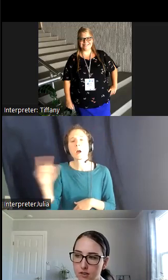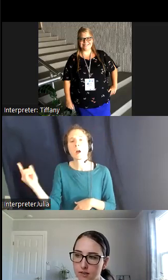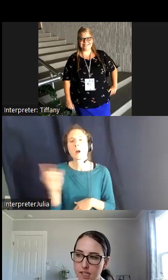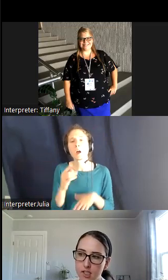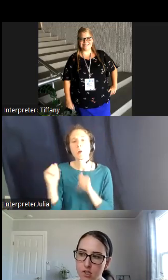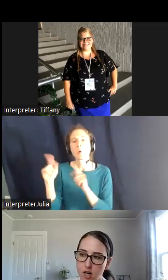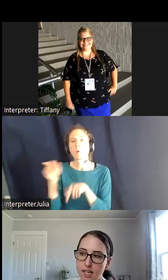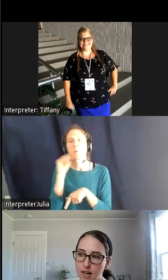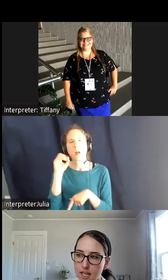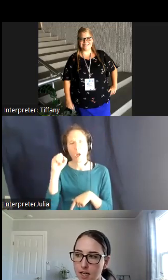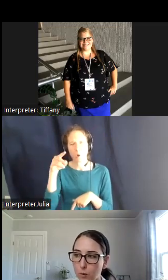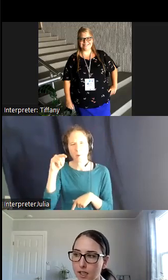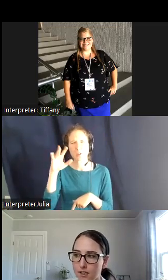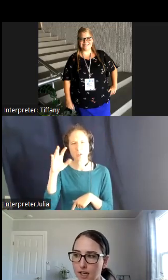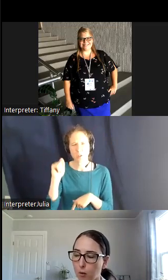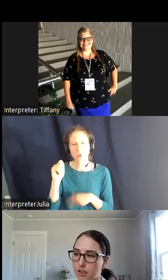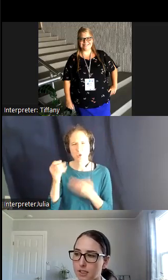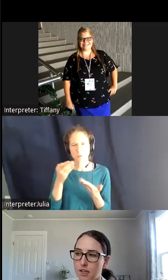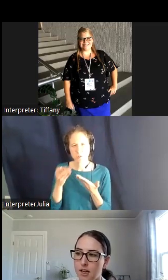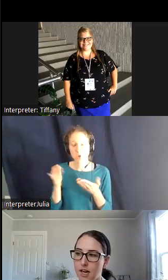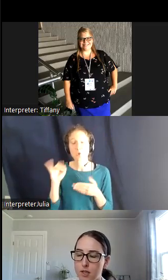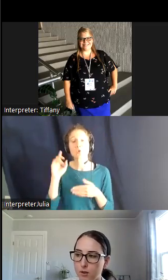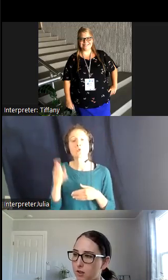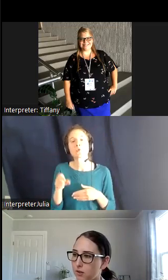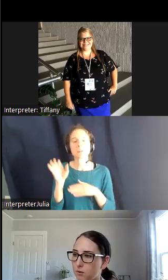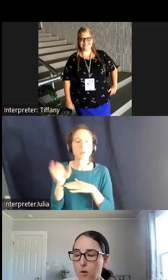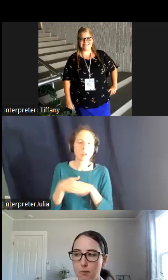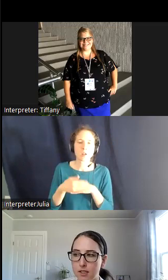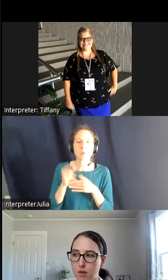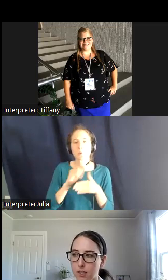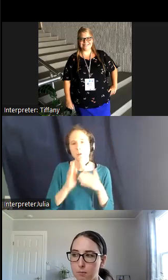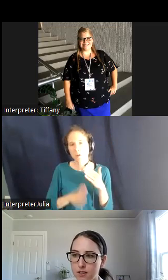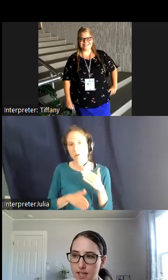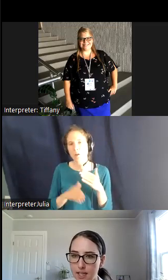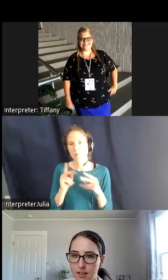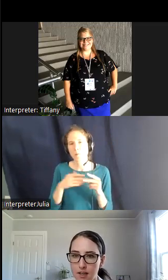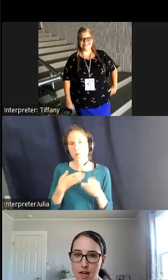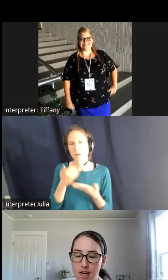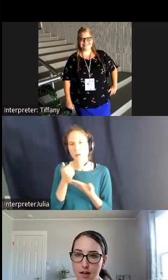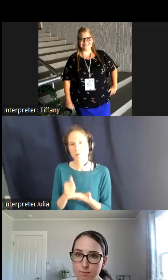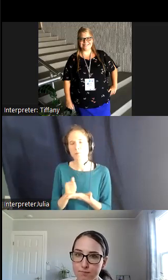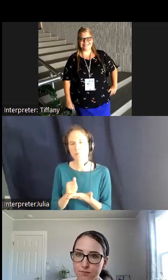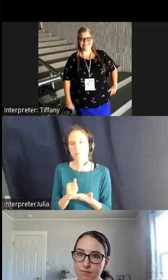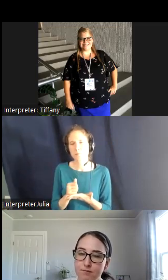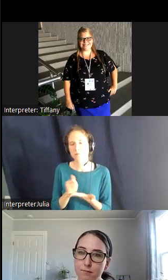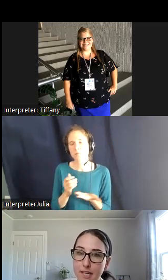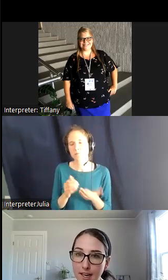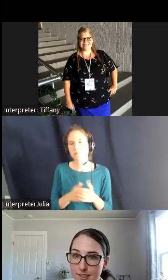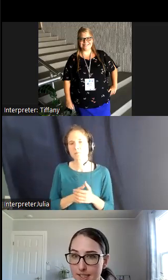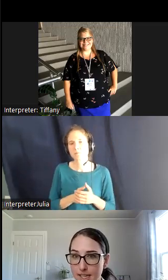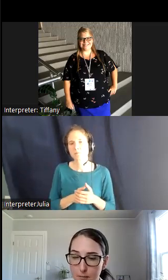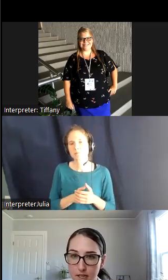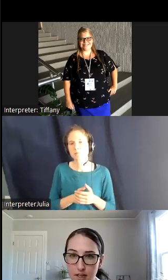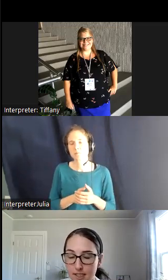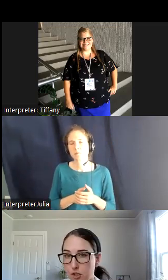clinical services during night and weekend hours. And those requirements are really built in